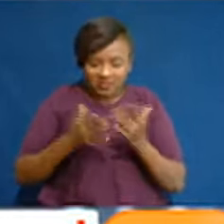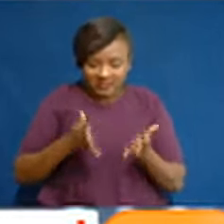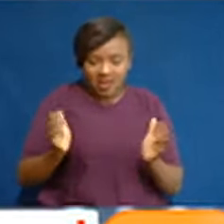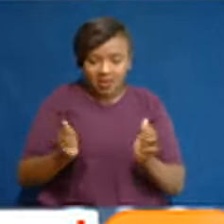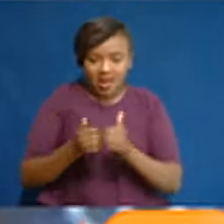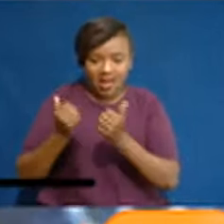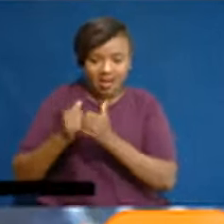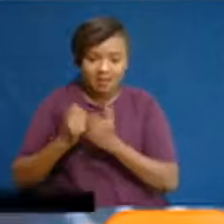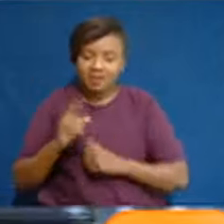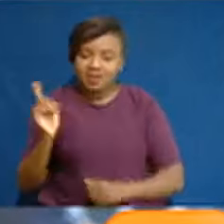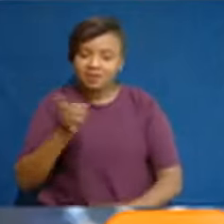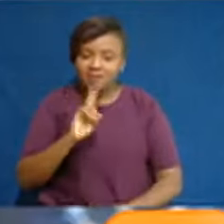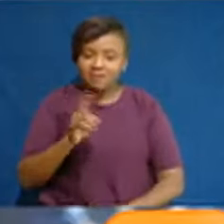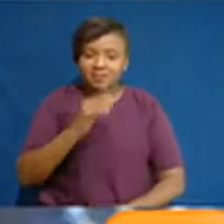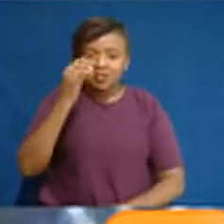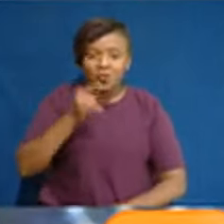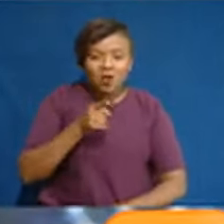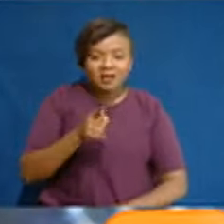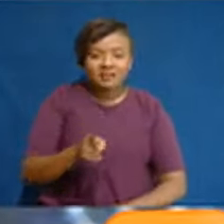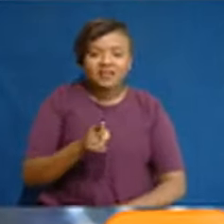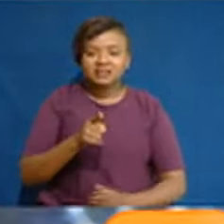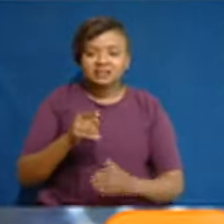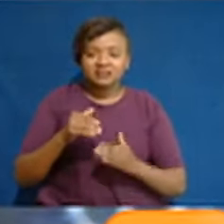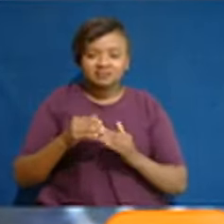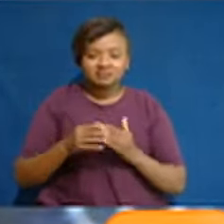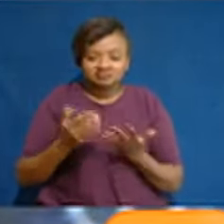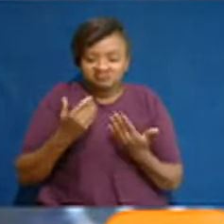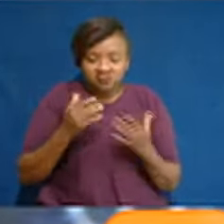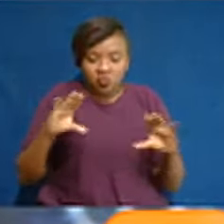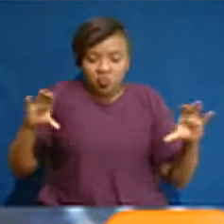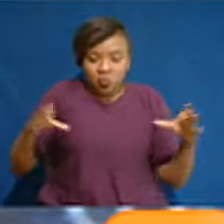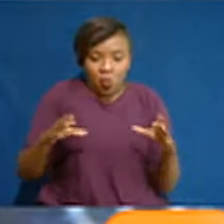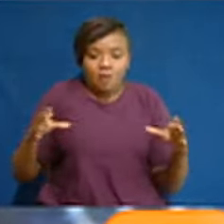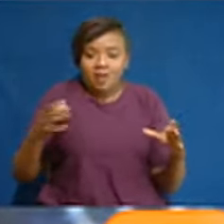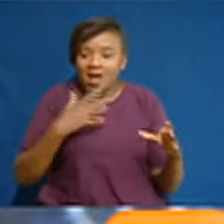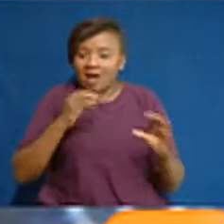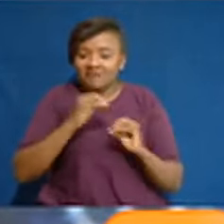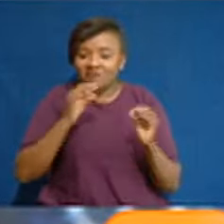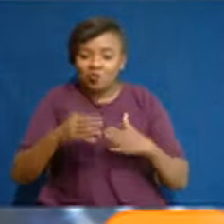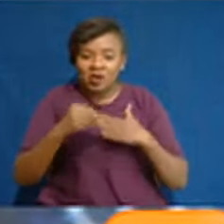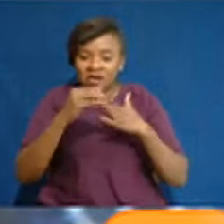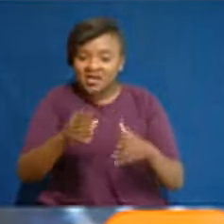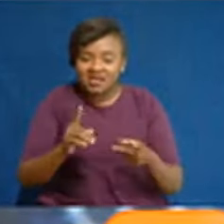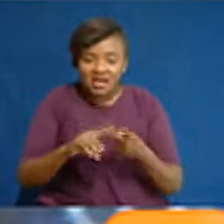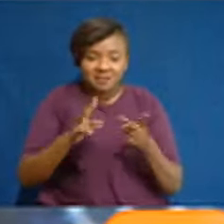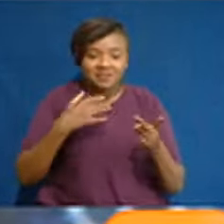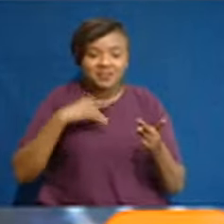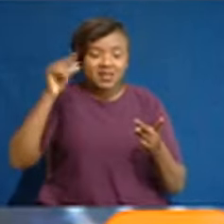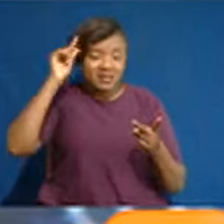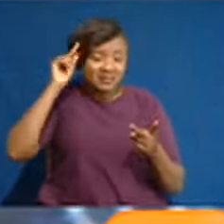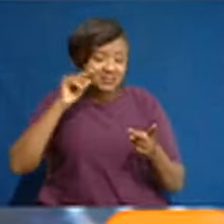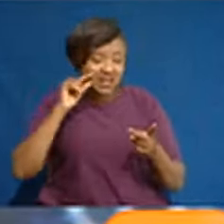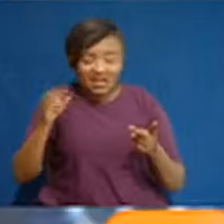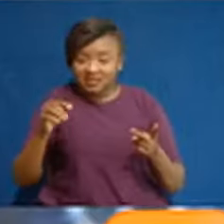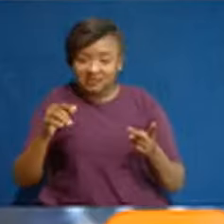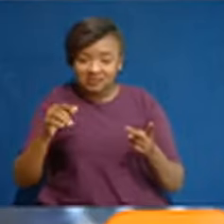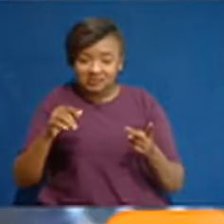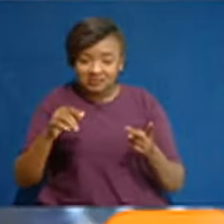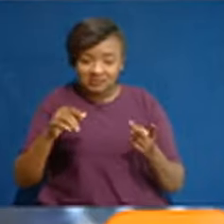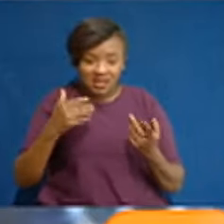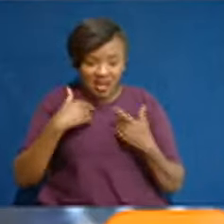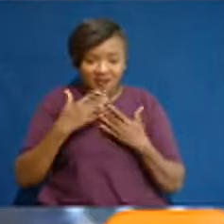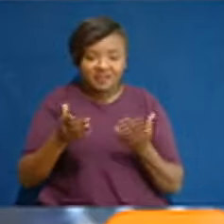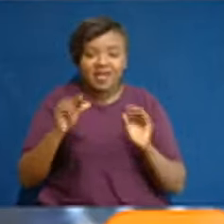was essentially a movement that was not leaderless, it was leaderful. It's not agendaless, it has many agendas, and the agendas keep